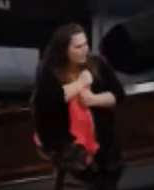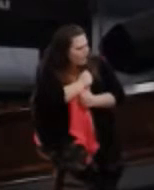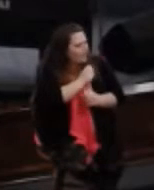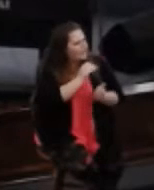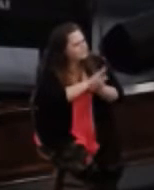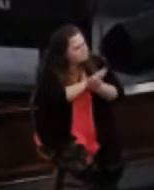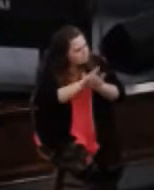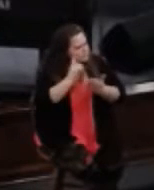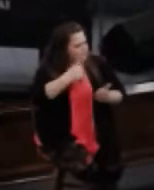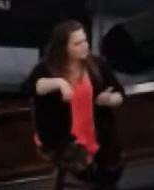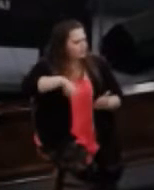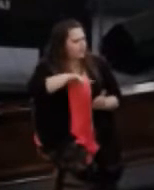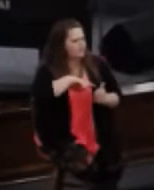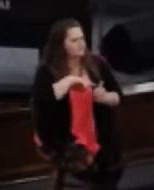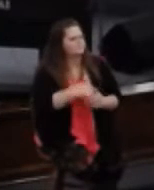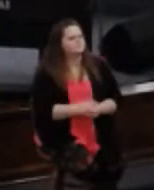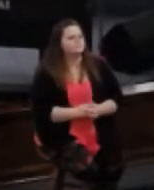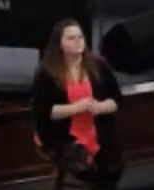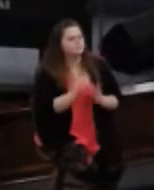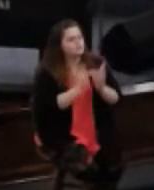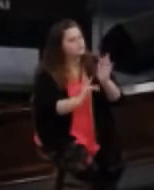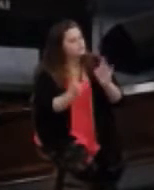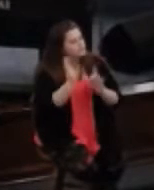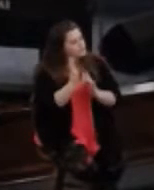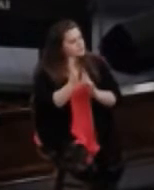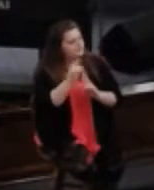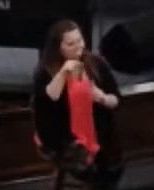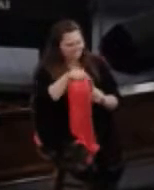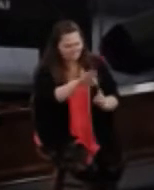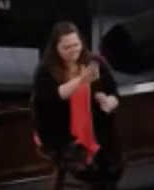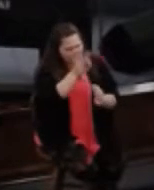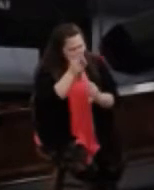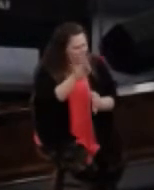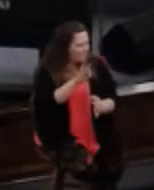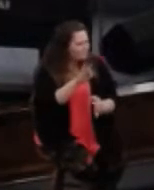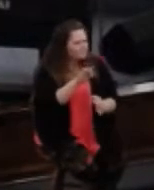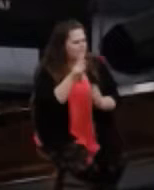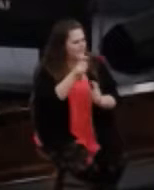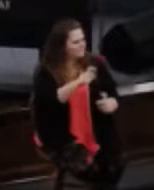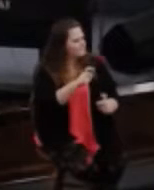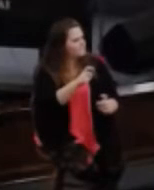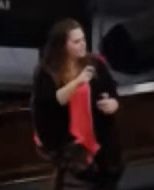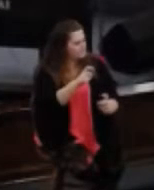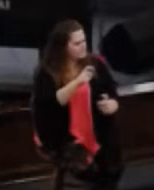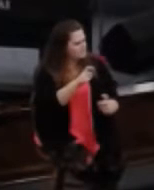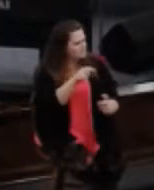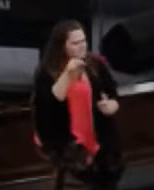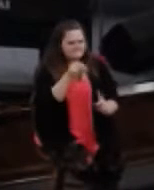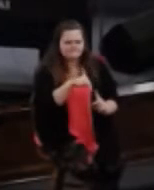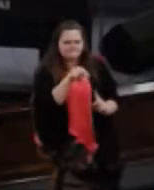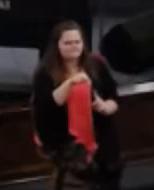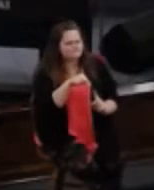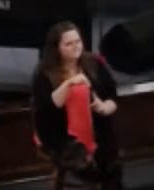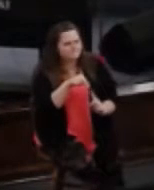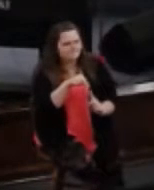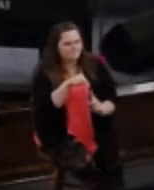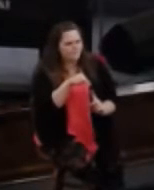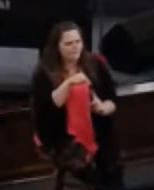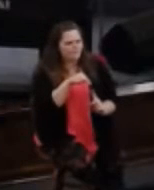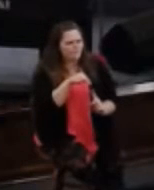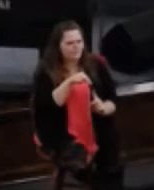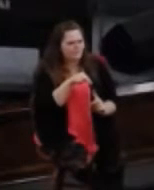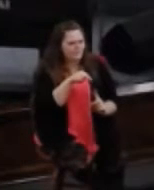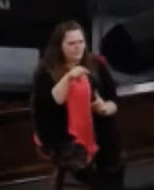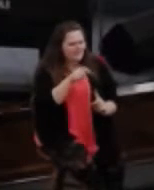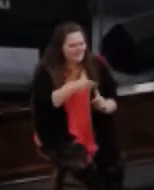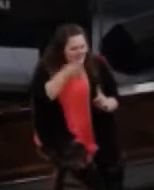Jesus. Jesus is the perfect gift. Jesus gives the